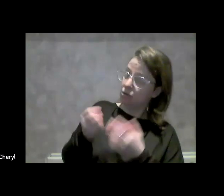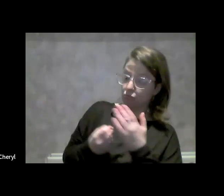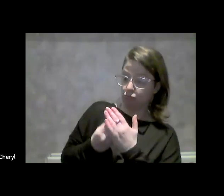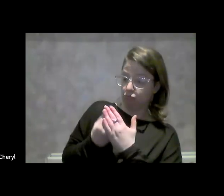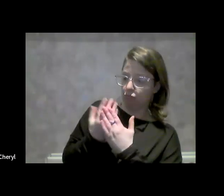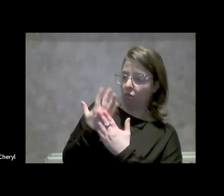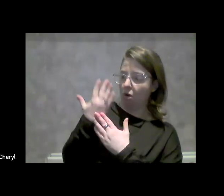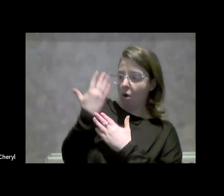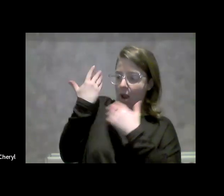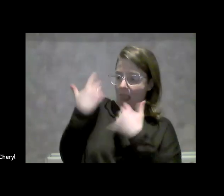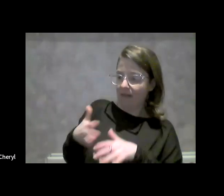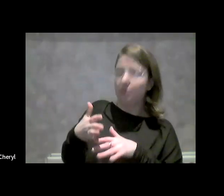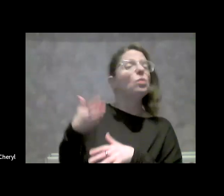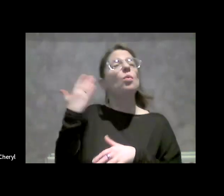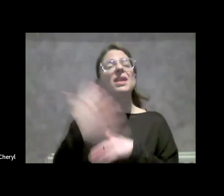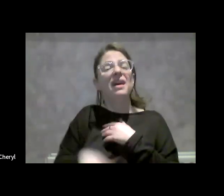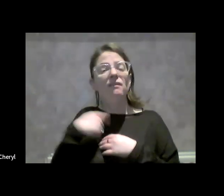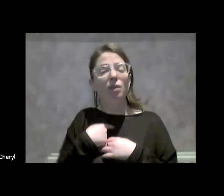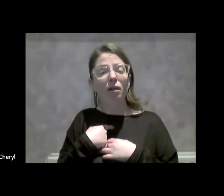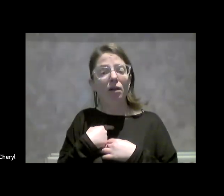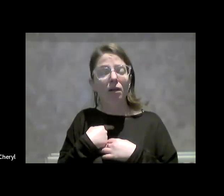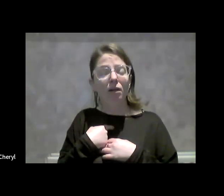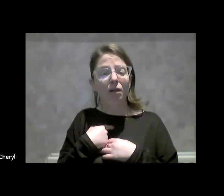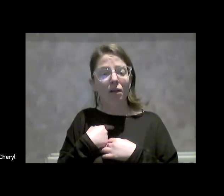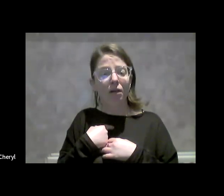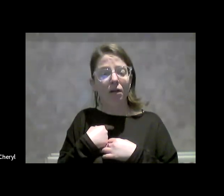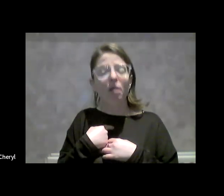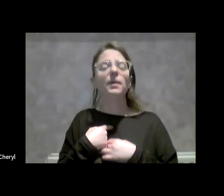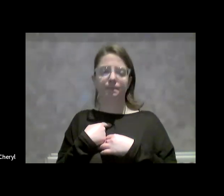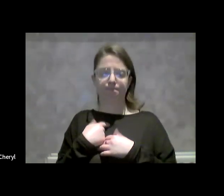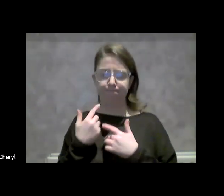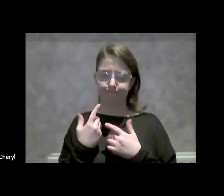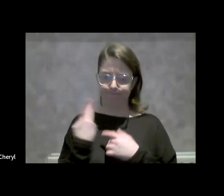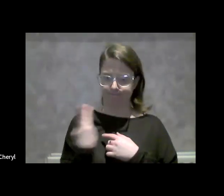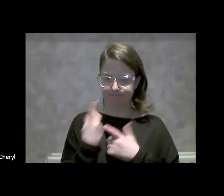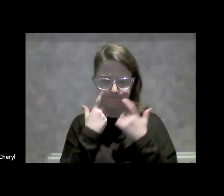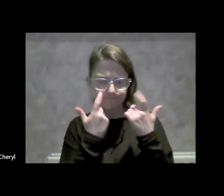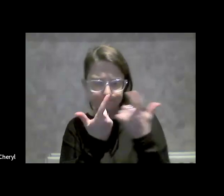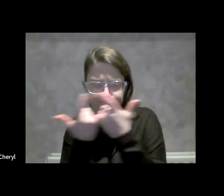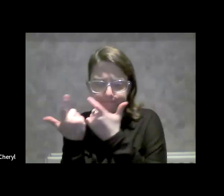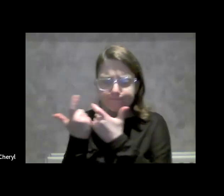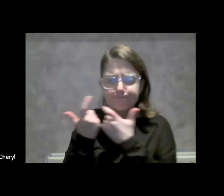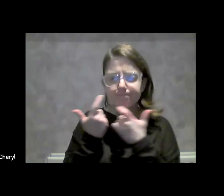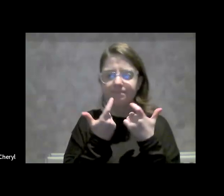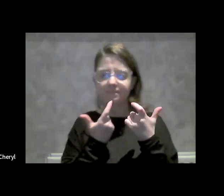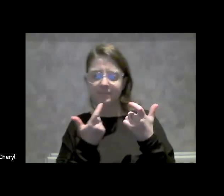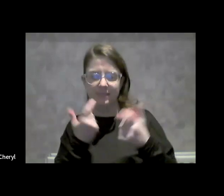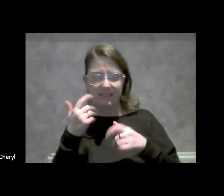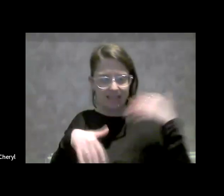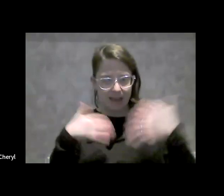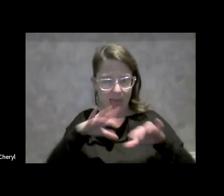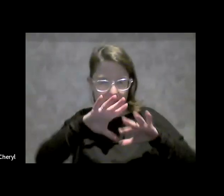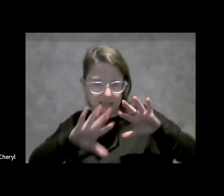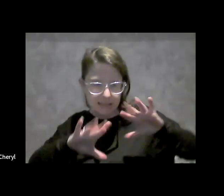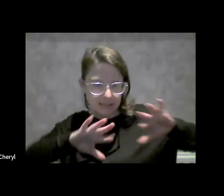of it? No, I never. So we started to look all over, in nettles and